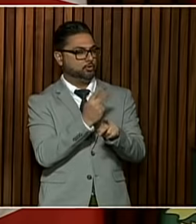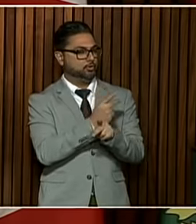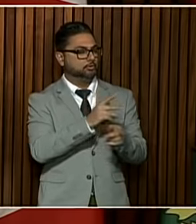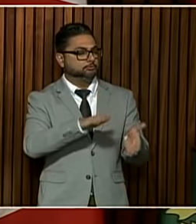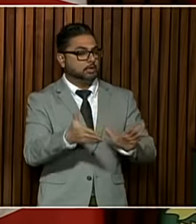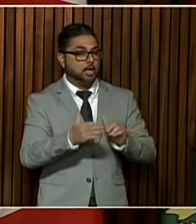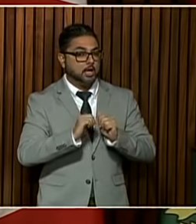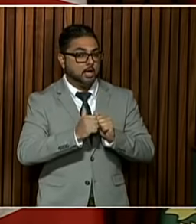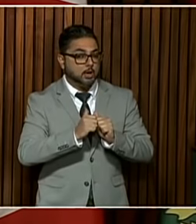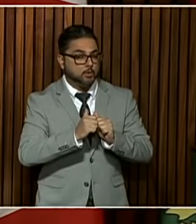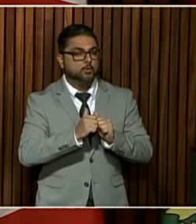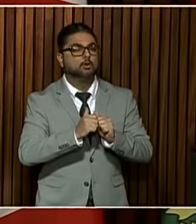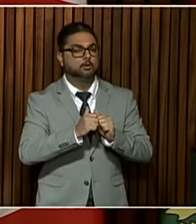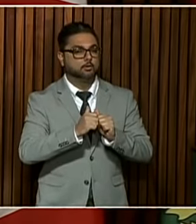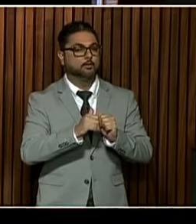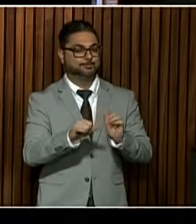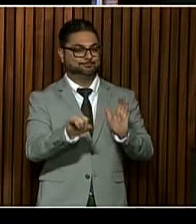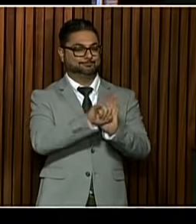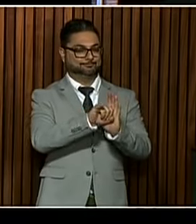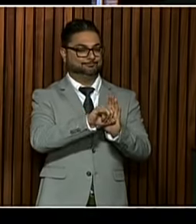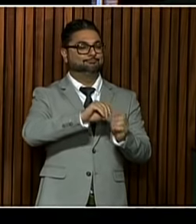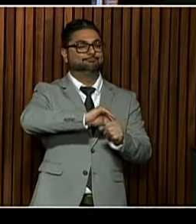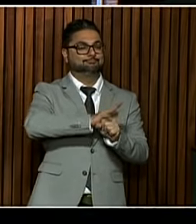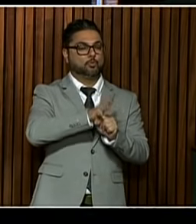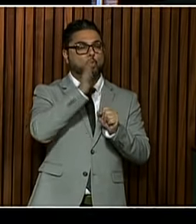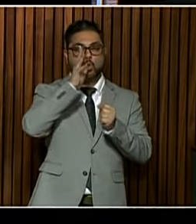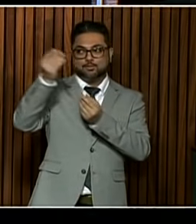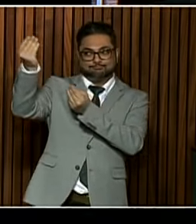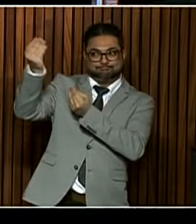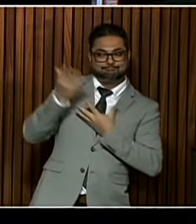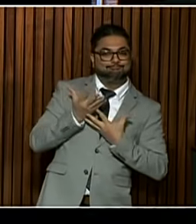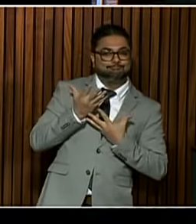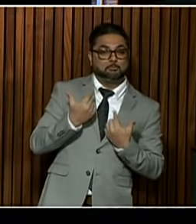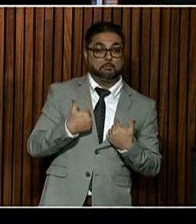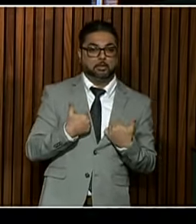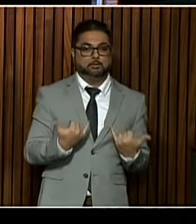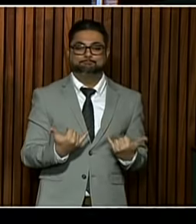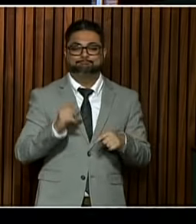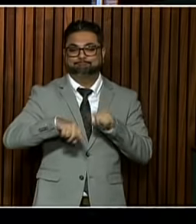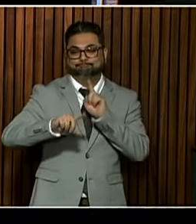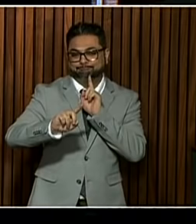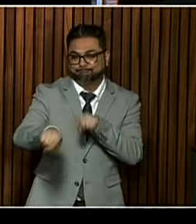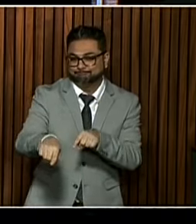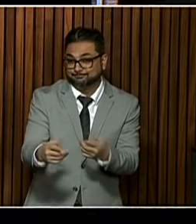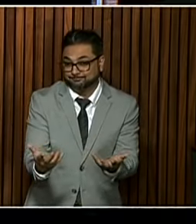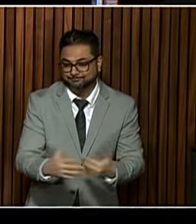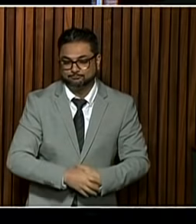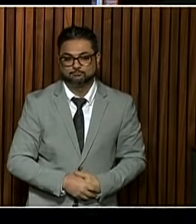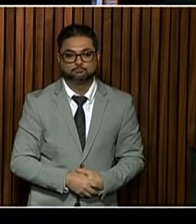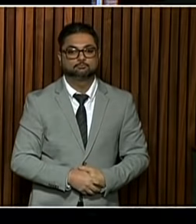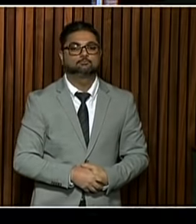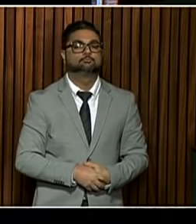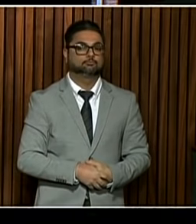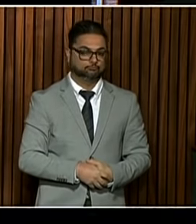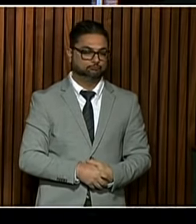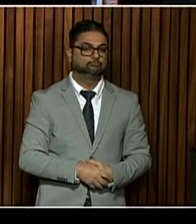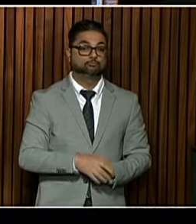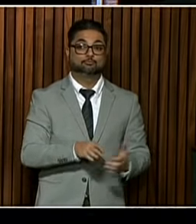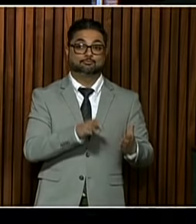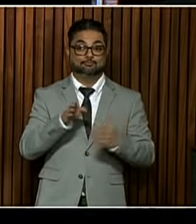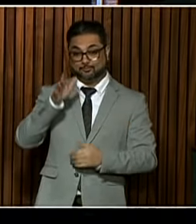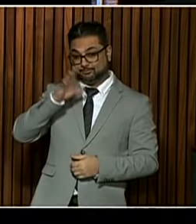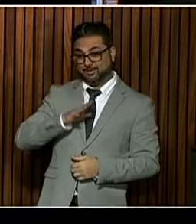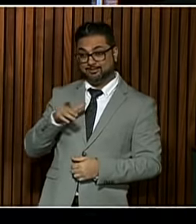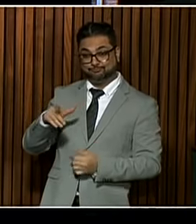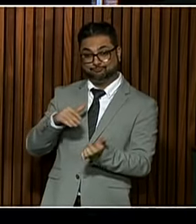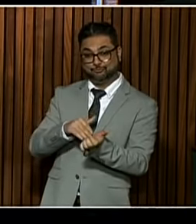as we know, we would add it to our data. Follow up? And, well, I was Oh, just sorry. following your second part of your question there. It's a good question. We know of